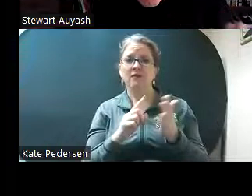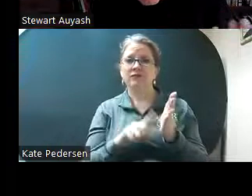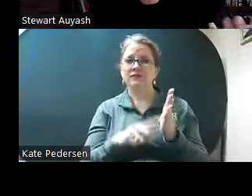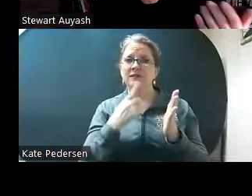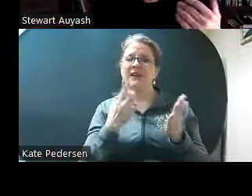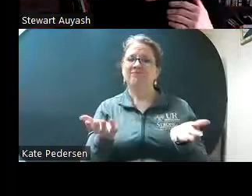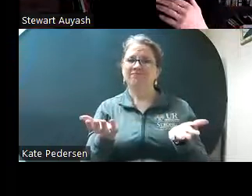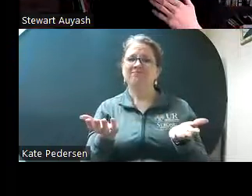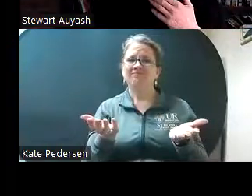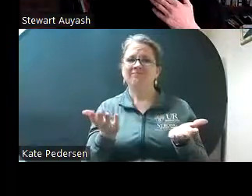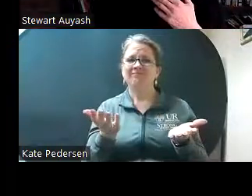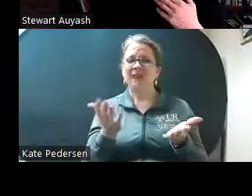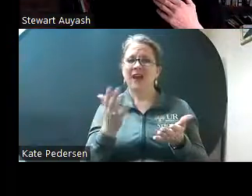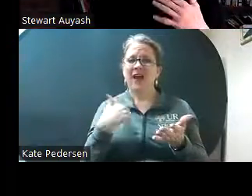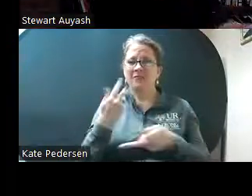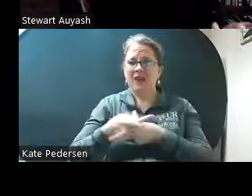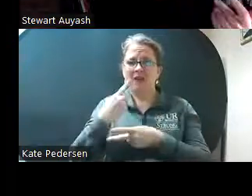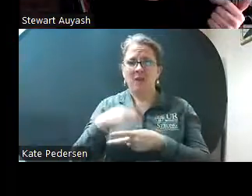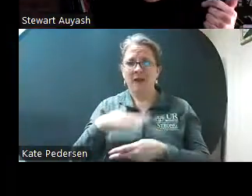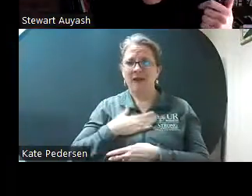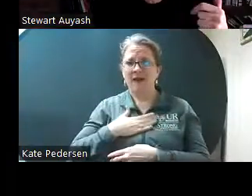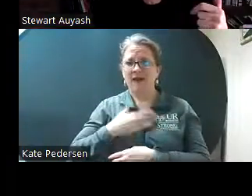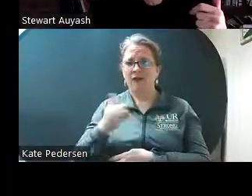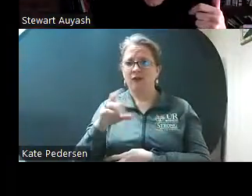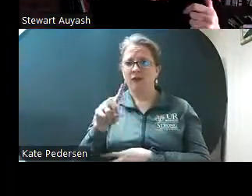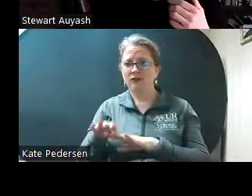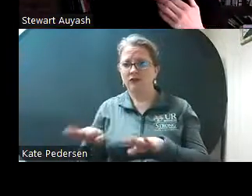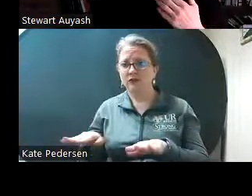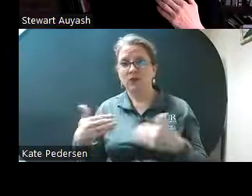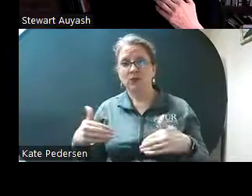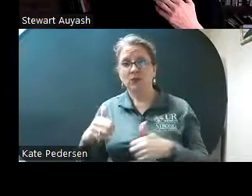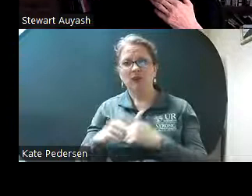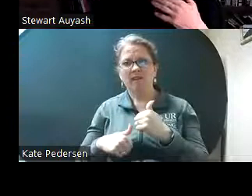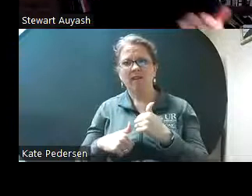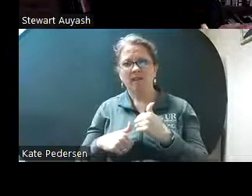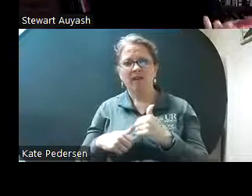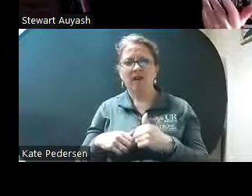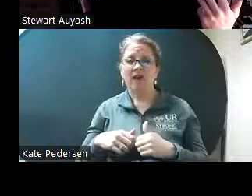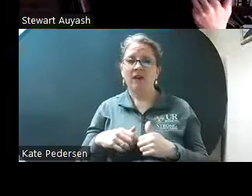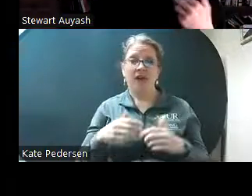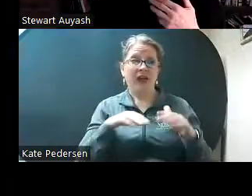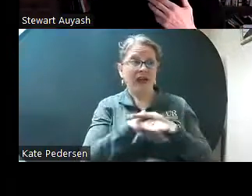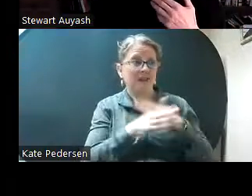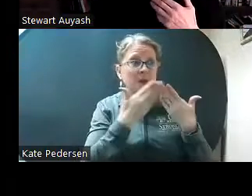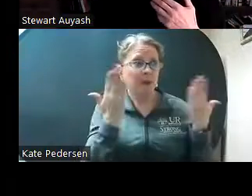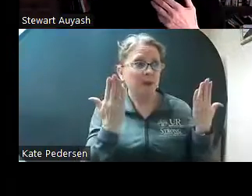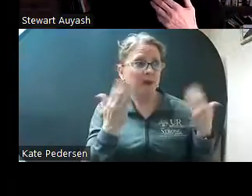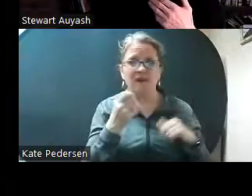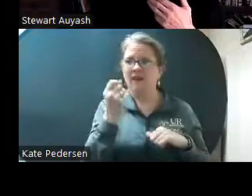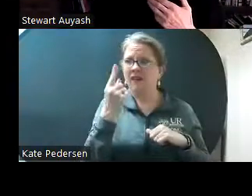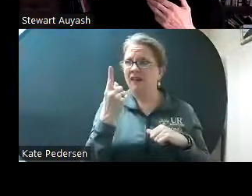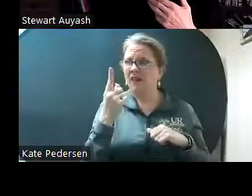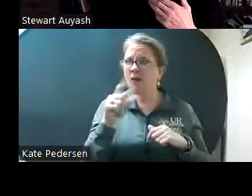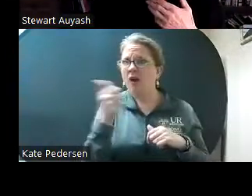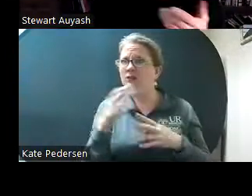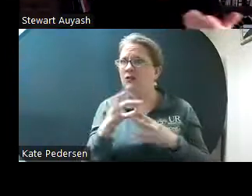was partly because they're taking care of their grandchildren. People don't know how tough that can be. Lack of access or understanding of the